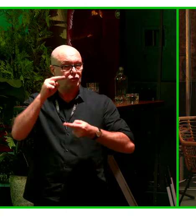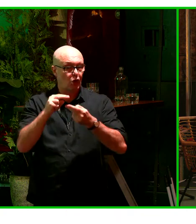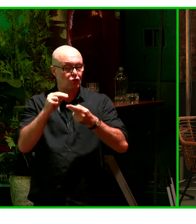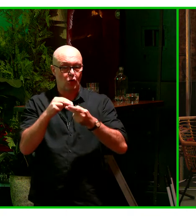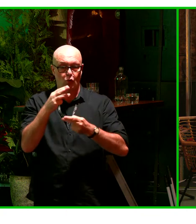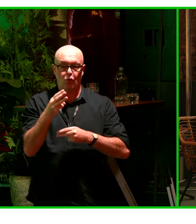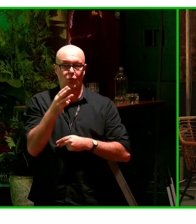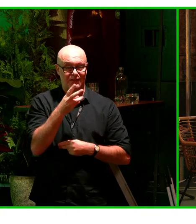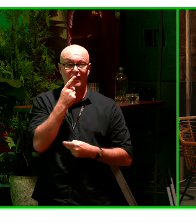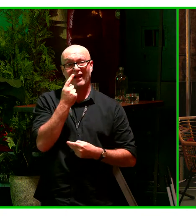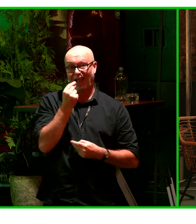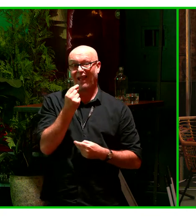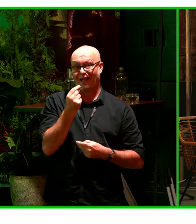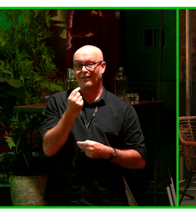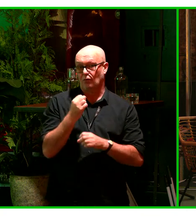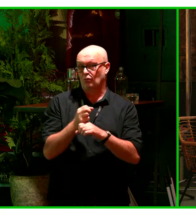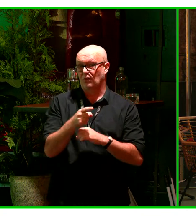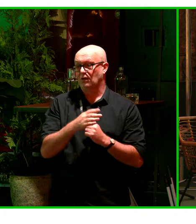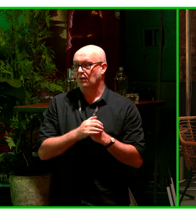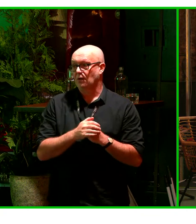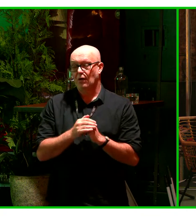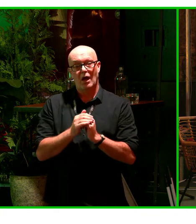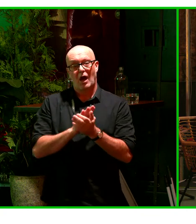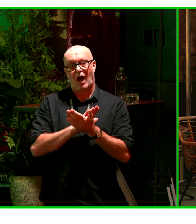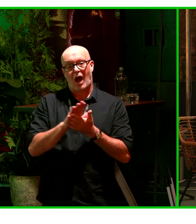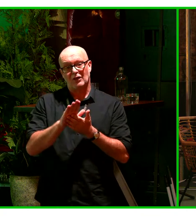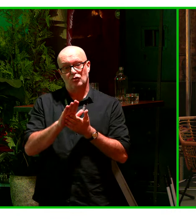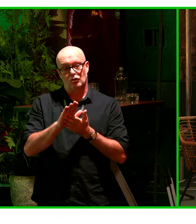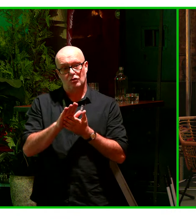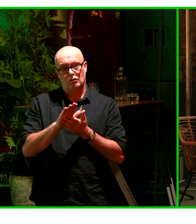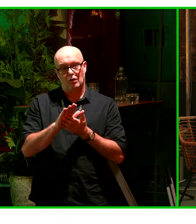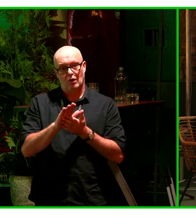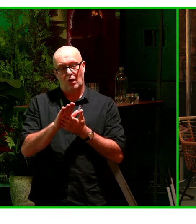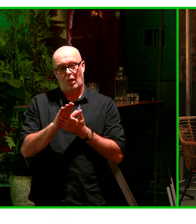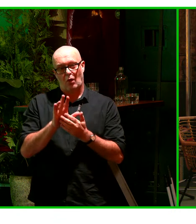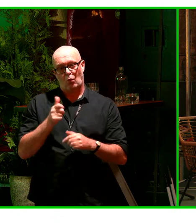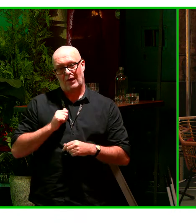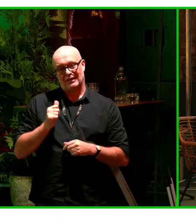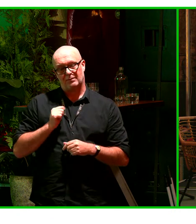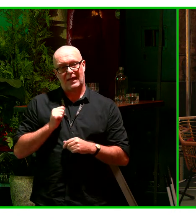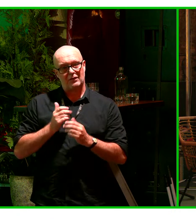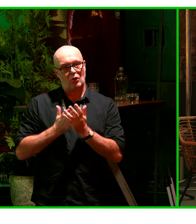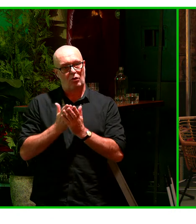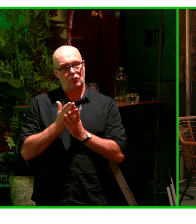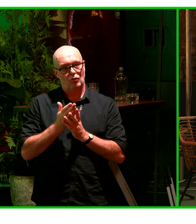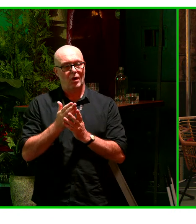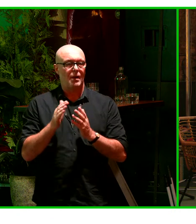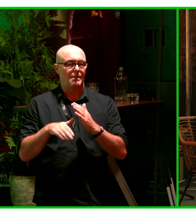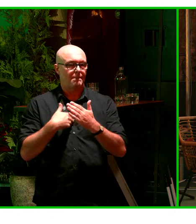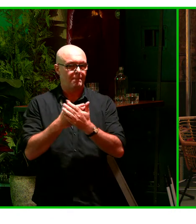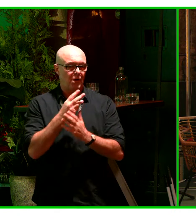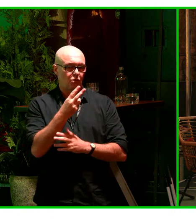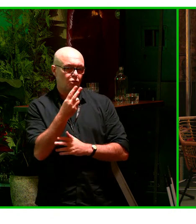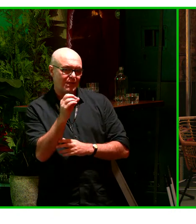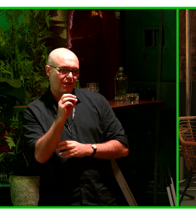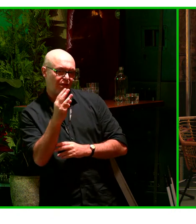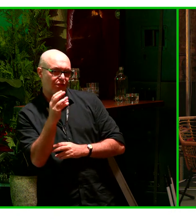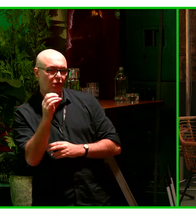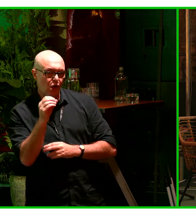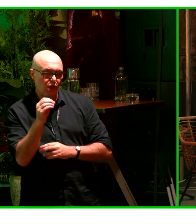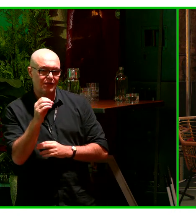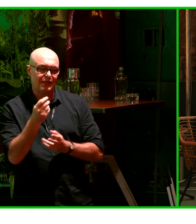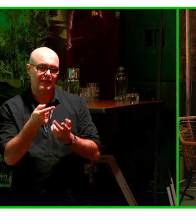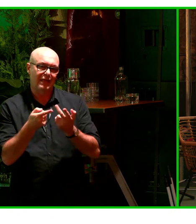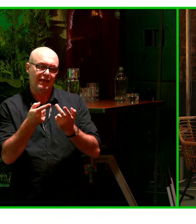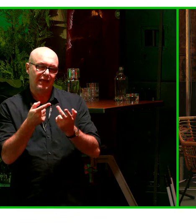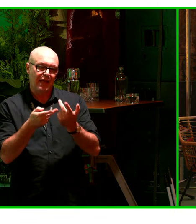Northwest. The estimates are that HyNet by 2030 could be taking the equivalent of 4 million cars worth of carbon dioxide out